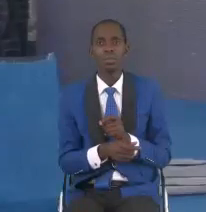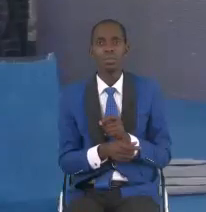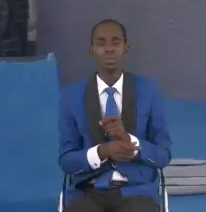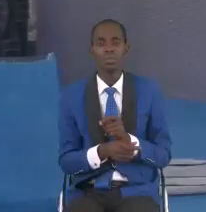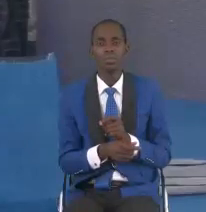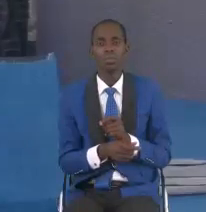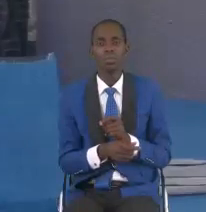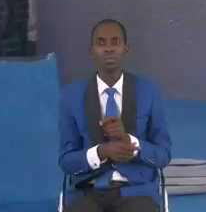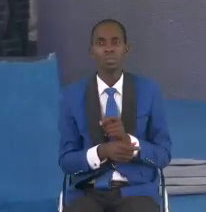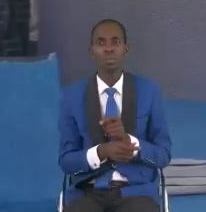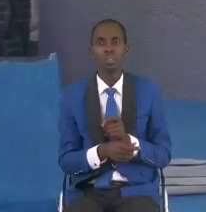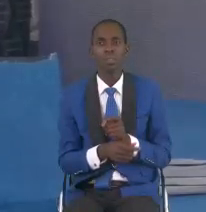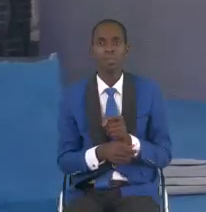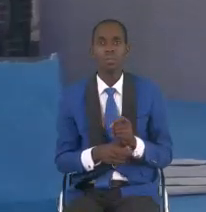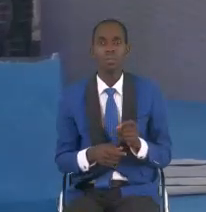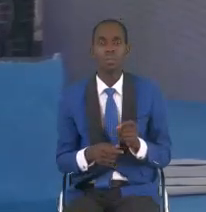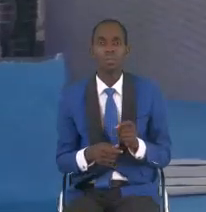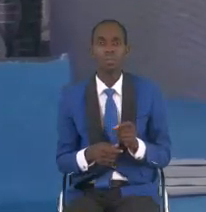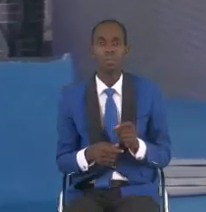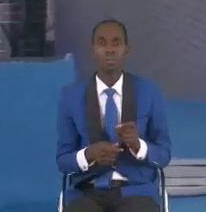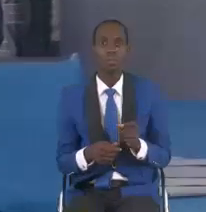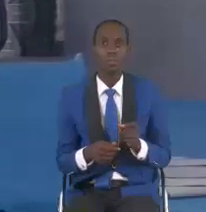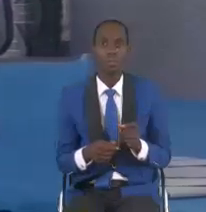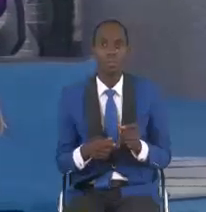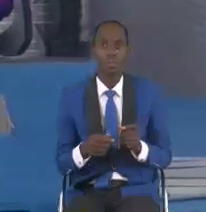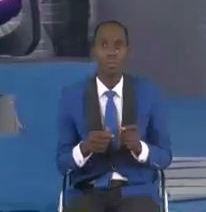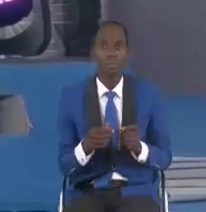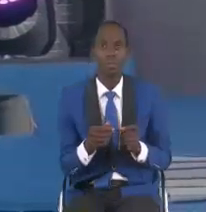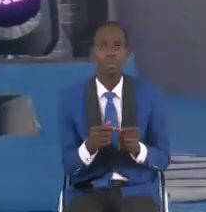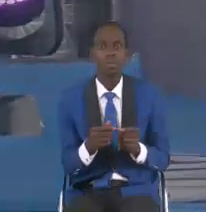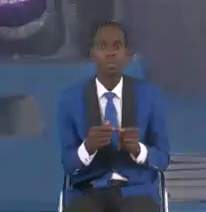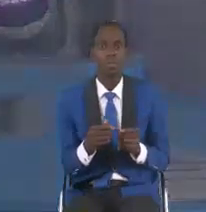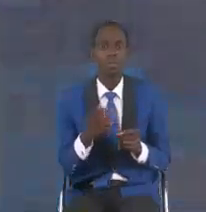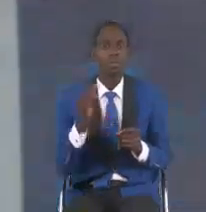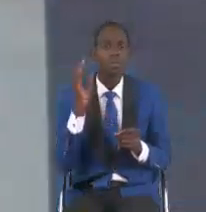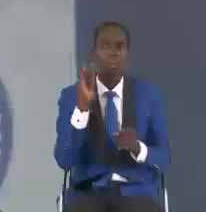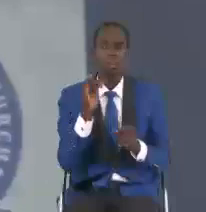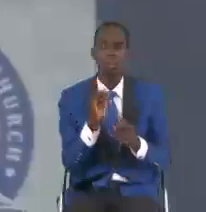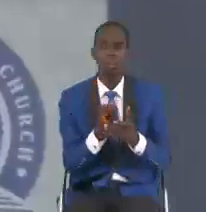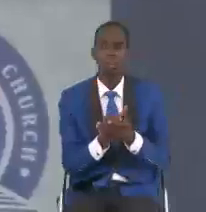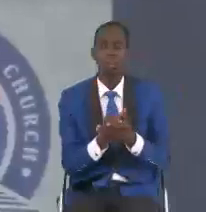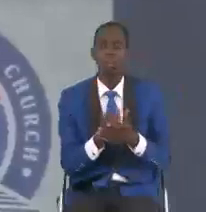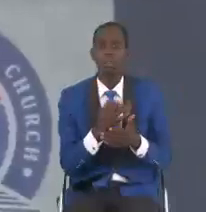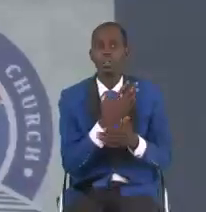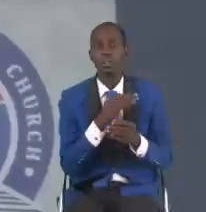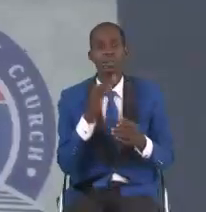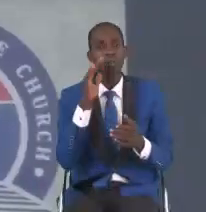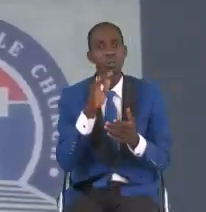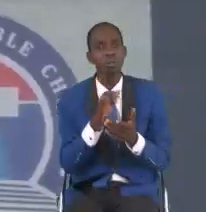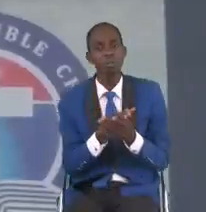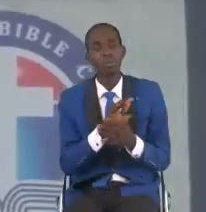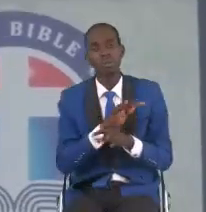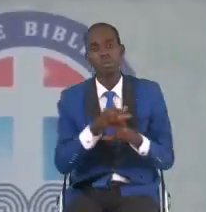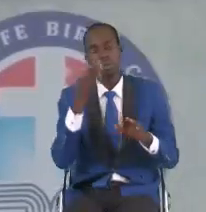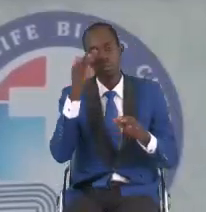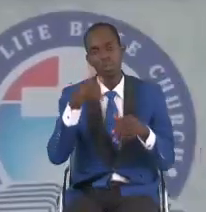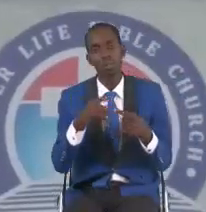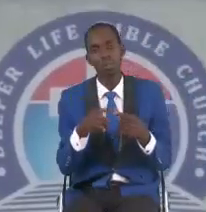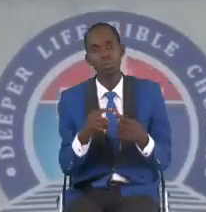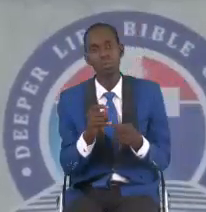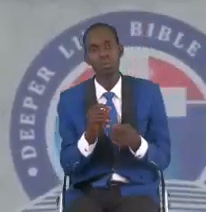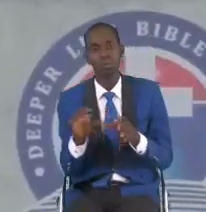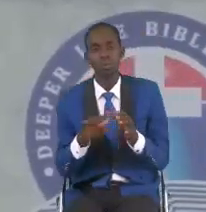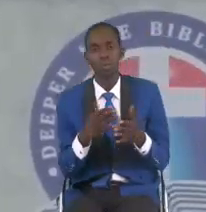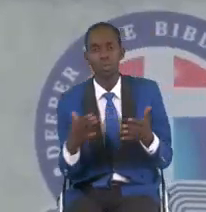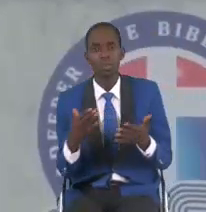married. If your wife doesn't know how to cook and doesn't know how to iron your clothes very well and you want to push